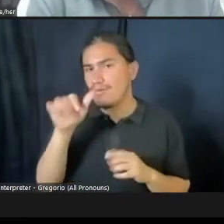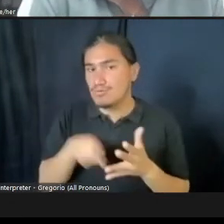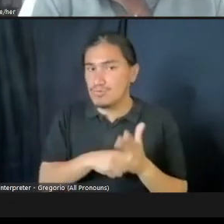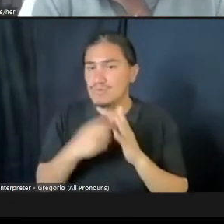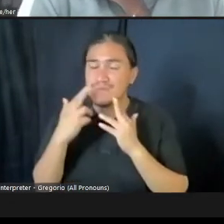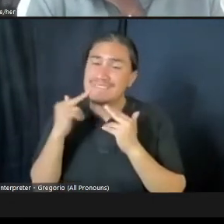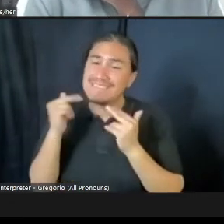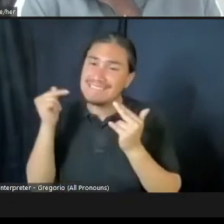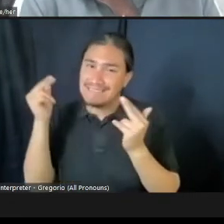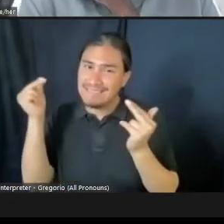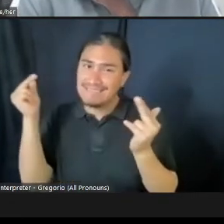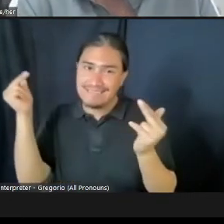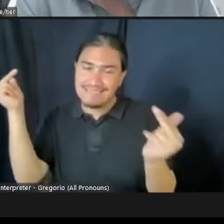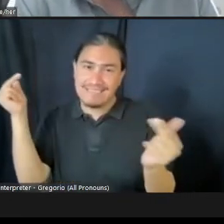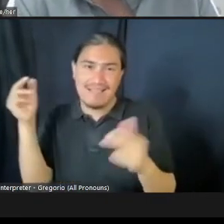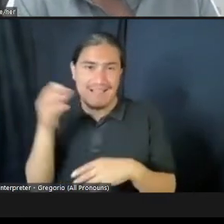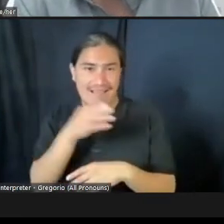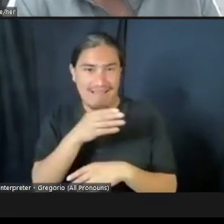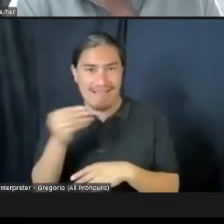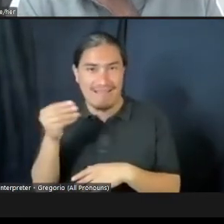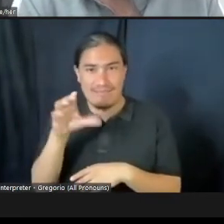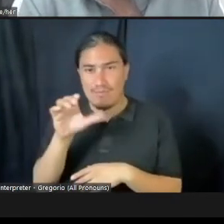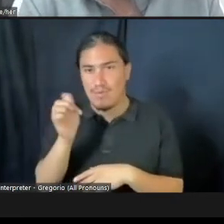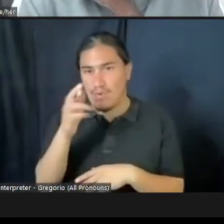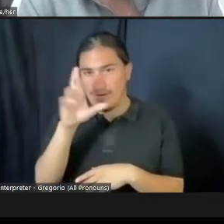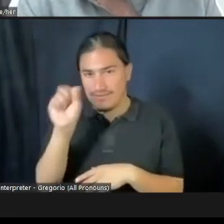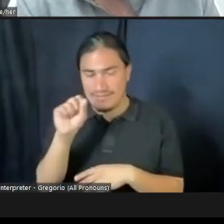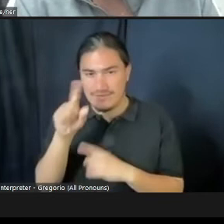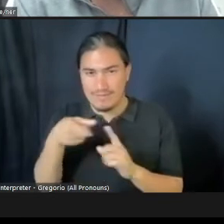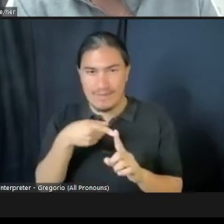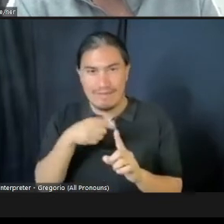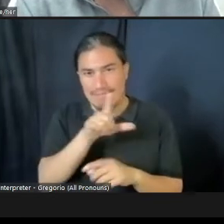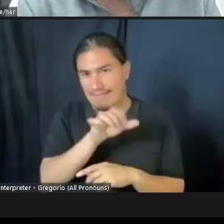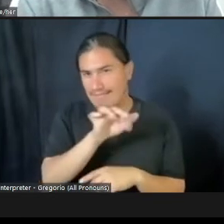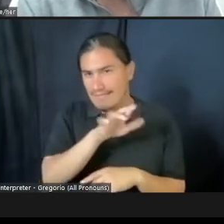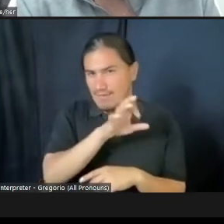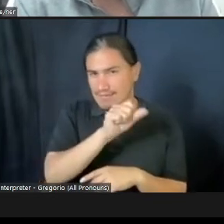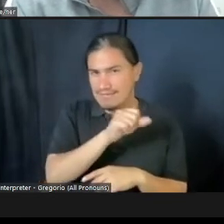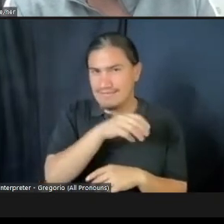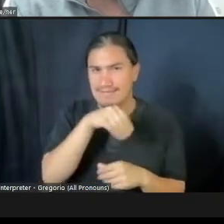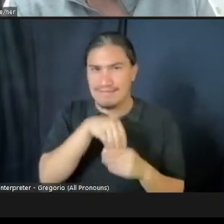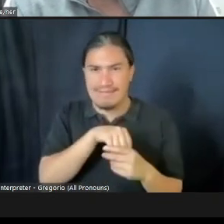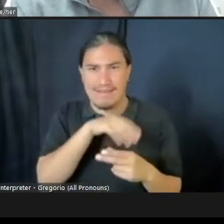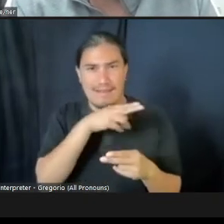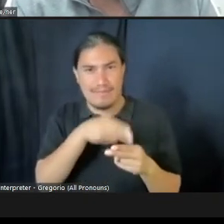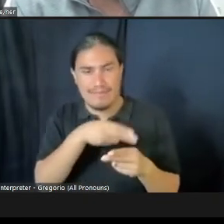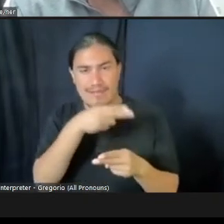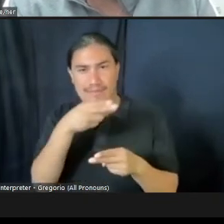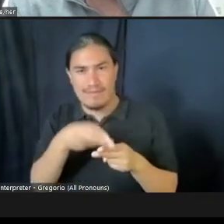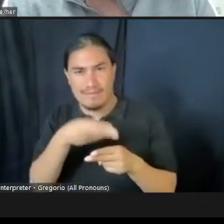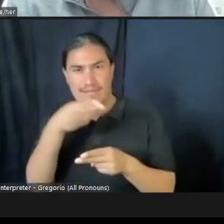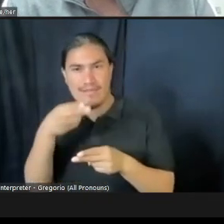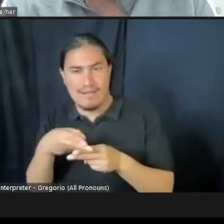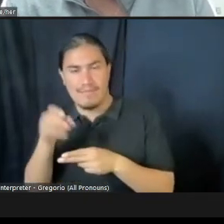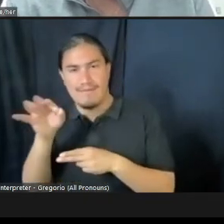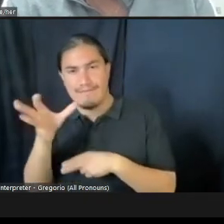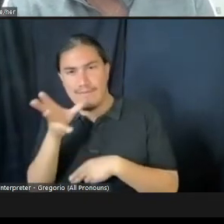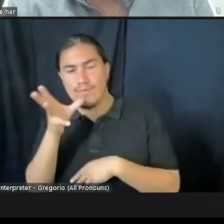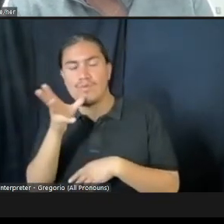song. And at the chorus, which the lyrics are in the name, in the name, in the name of motherhood. And it's basically about a